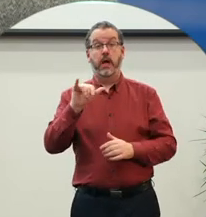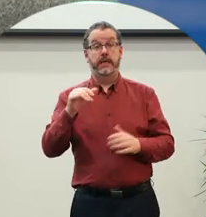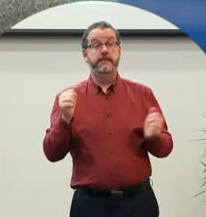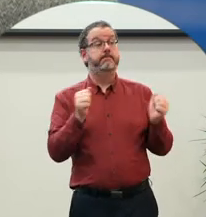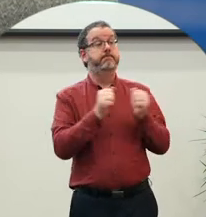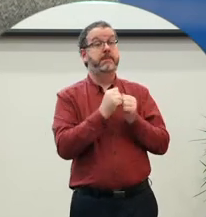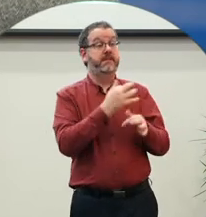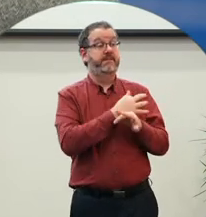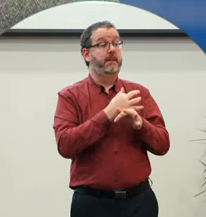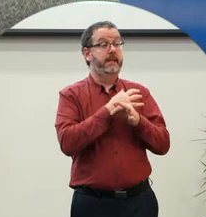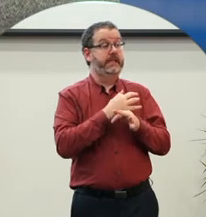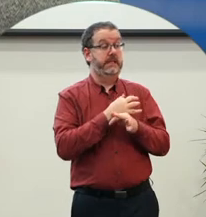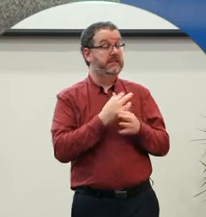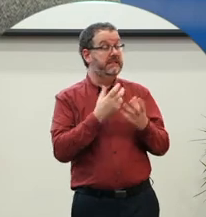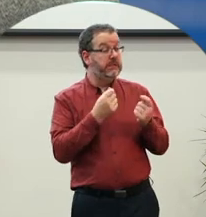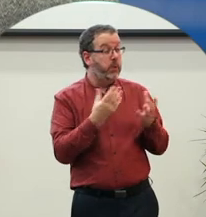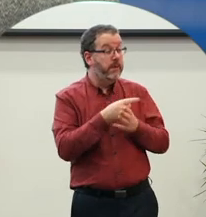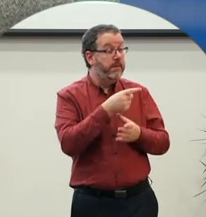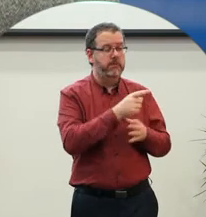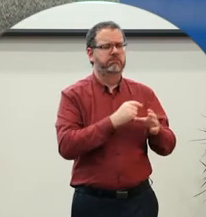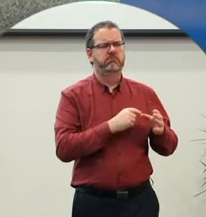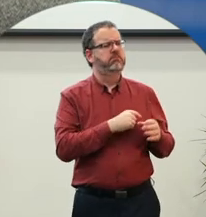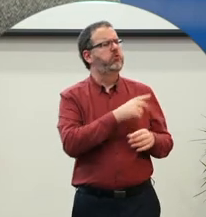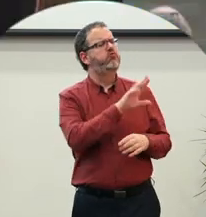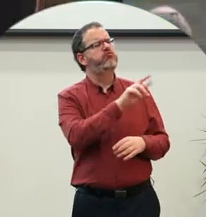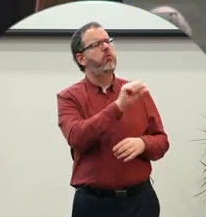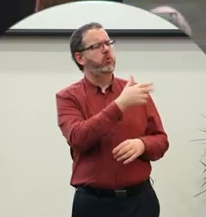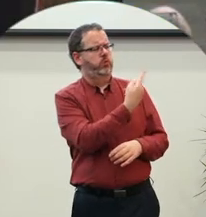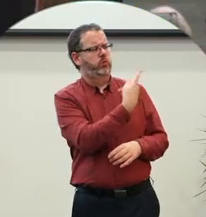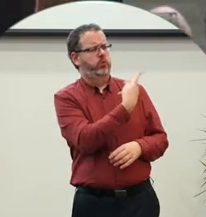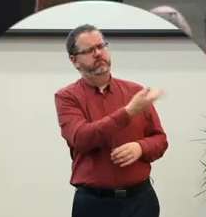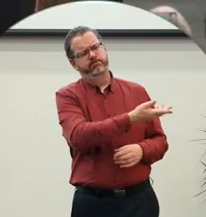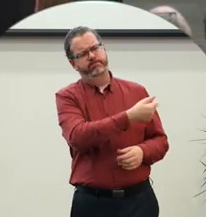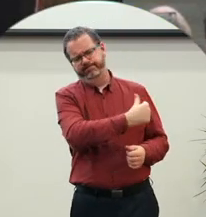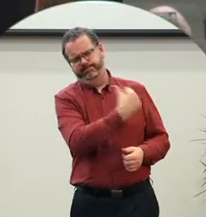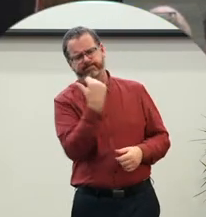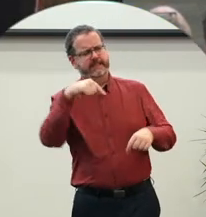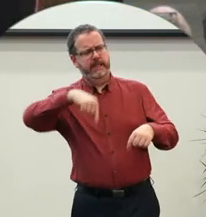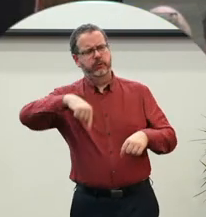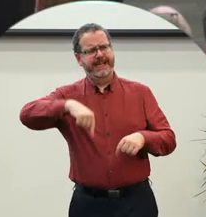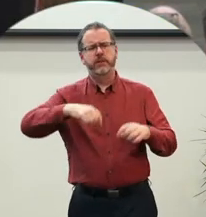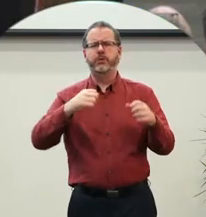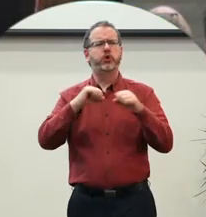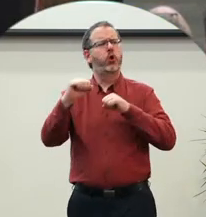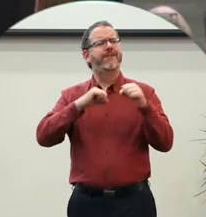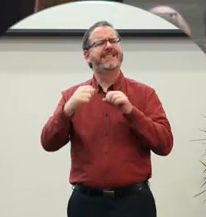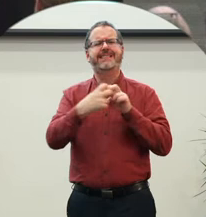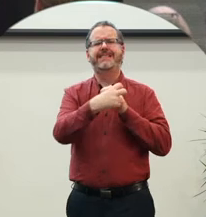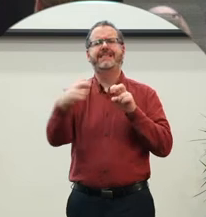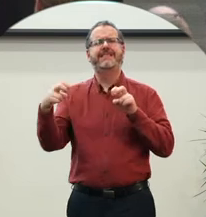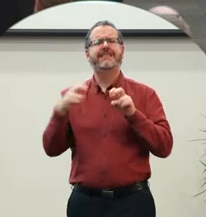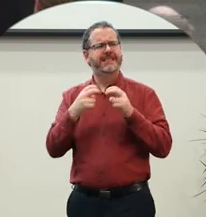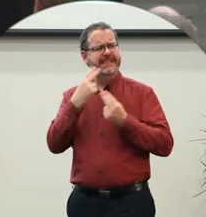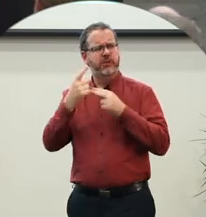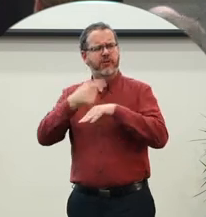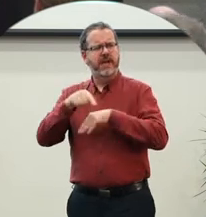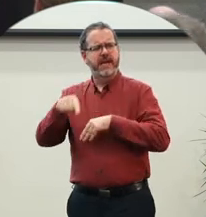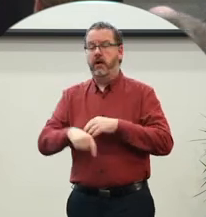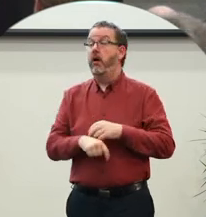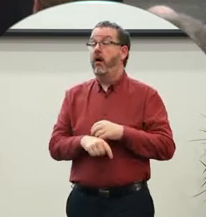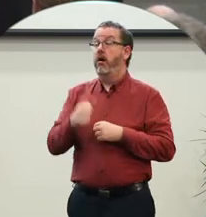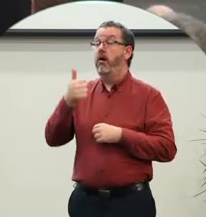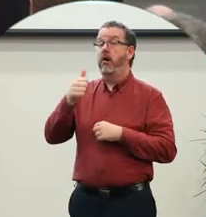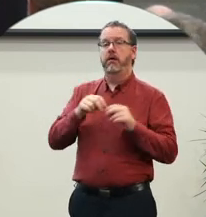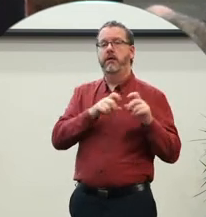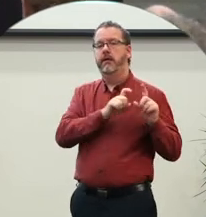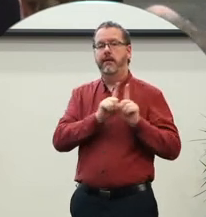He demanded that himself and Rose sit with the servants downstairs, which is what they did. And so obviously things got off to a very bad